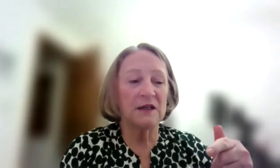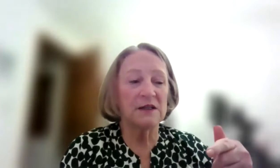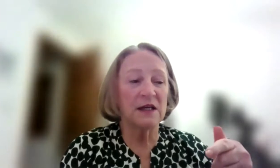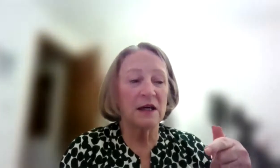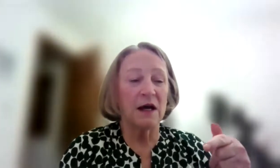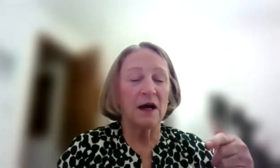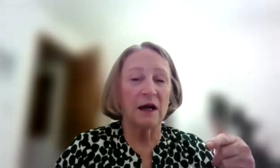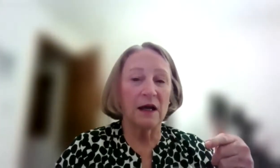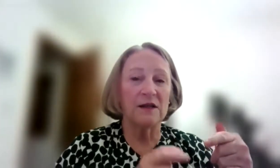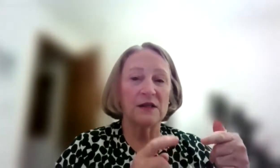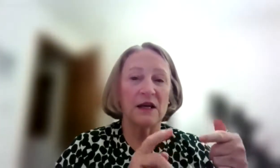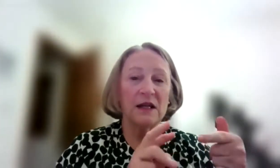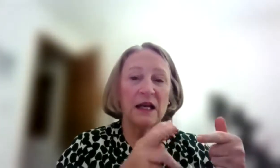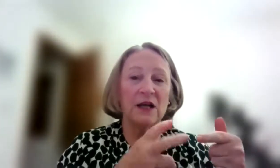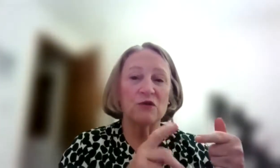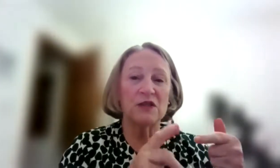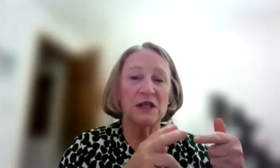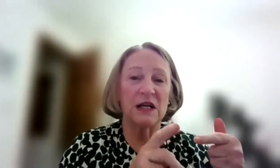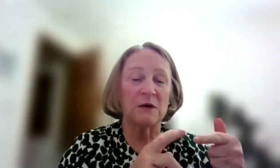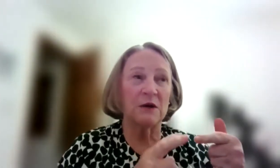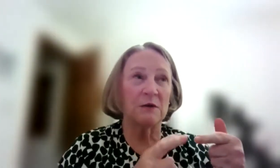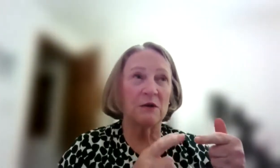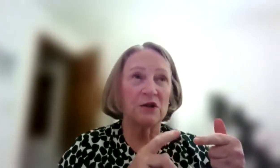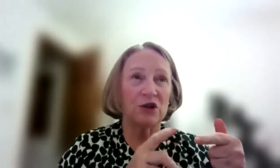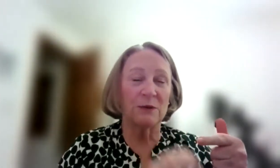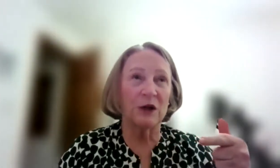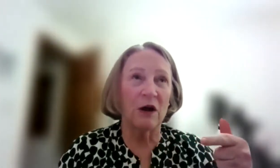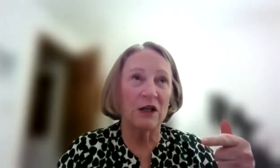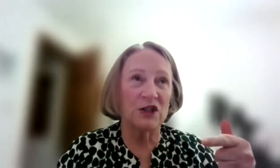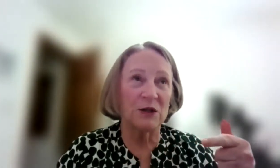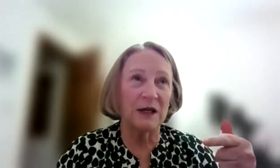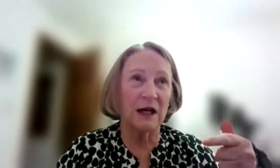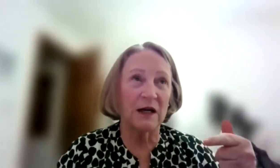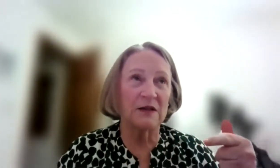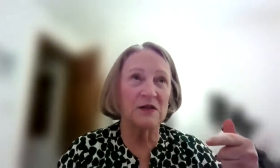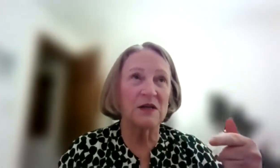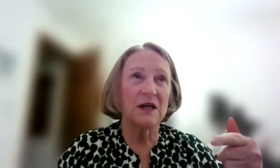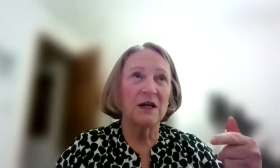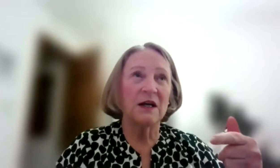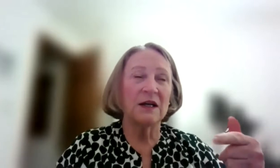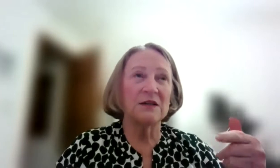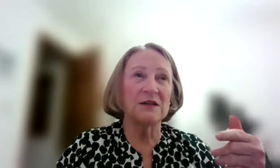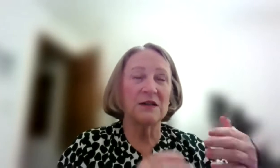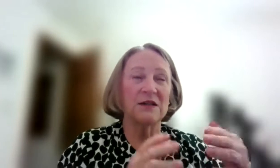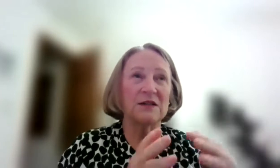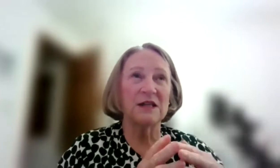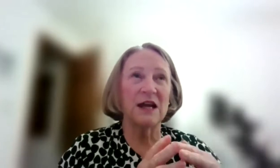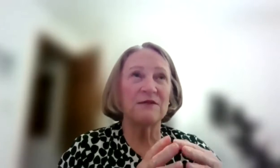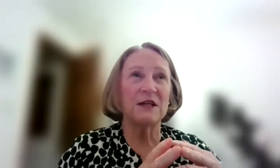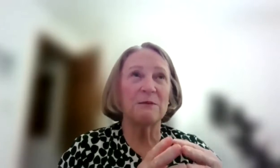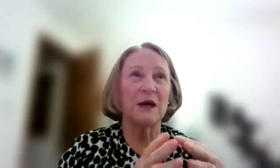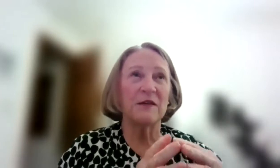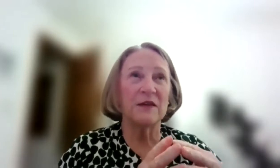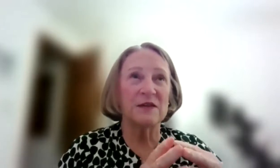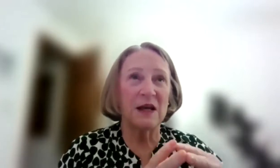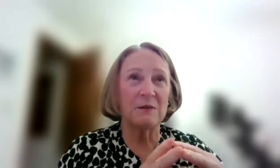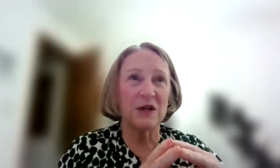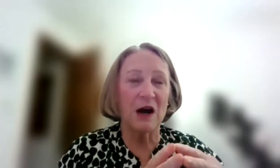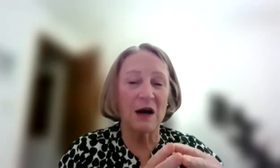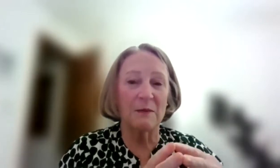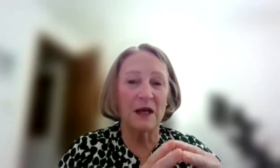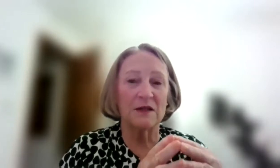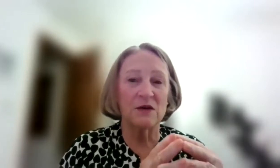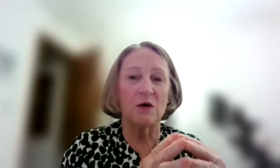safety is an interesting terminology because it's safety, but at the